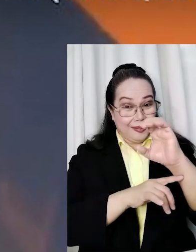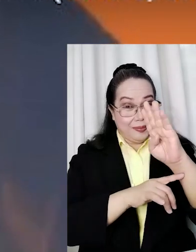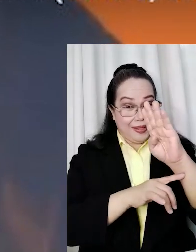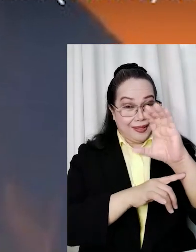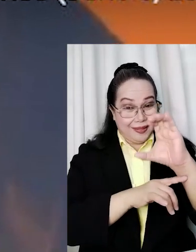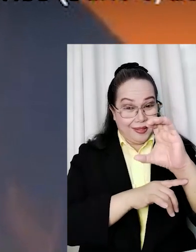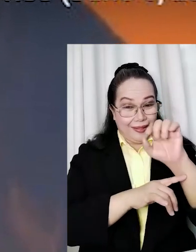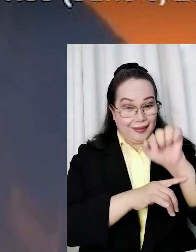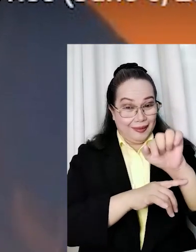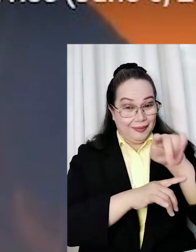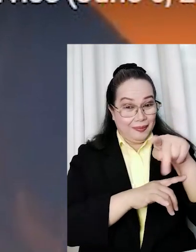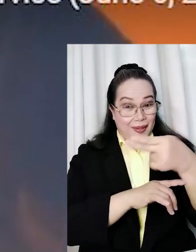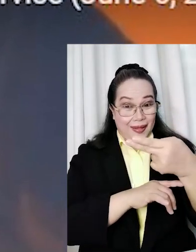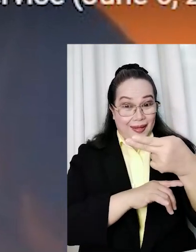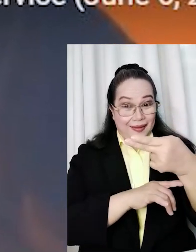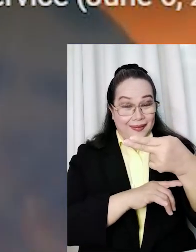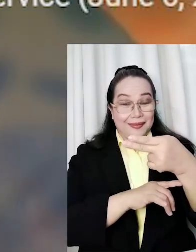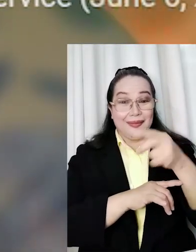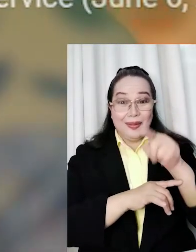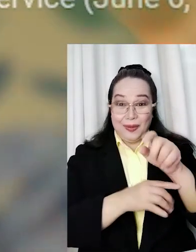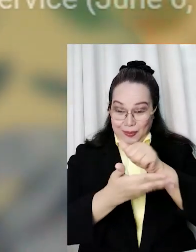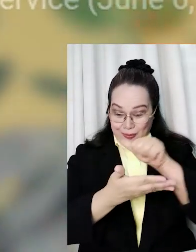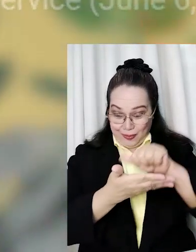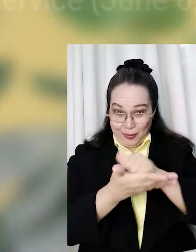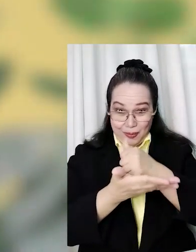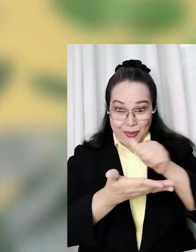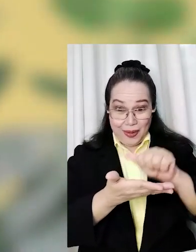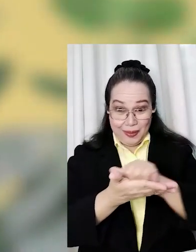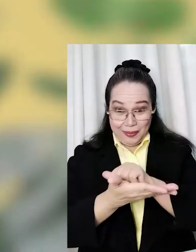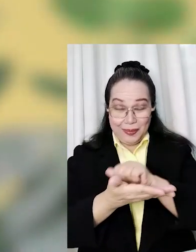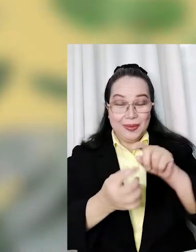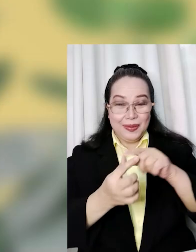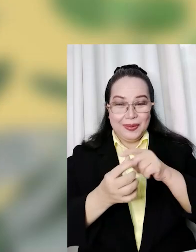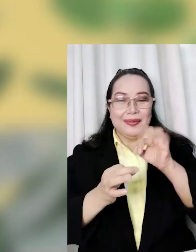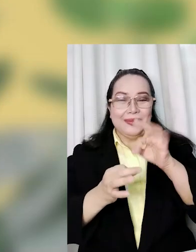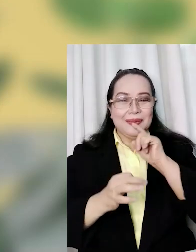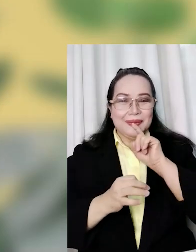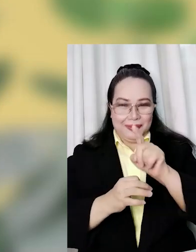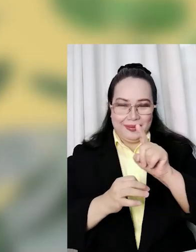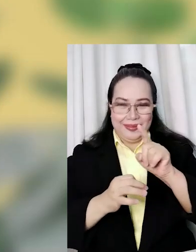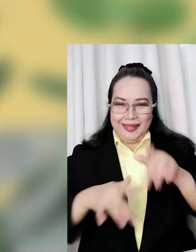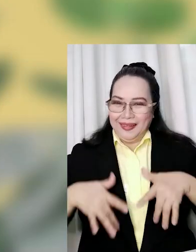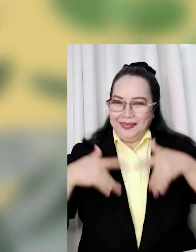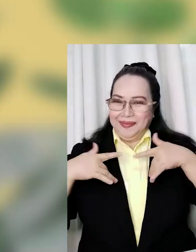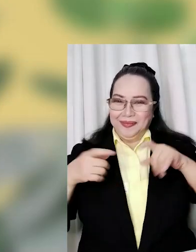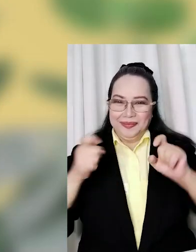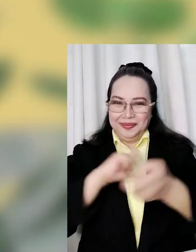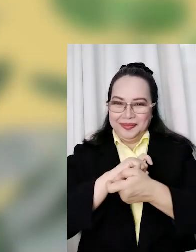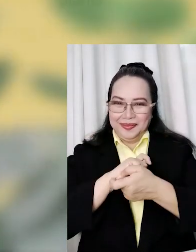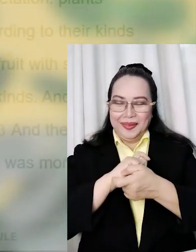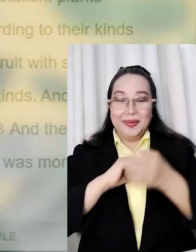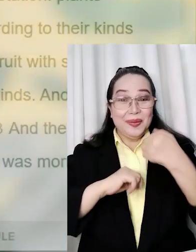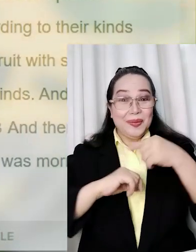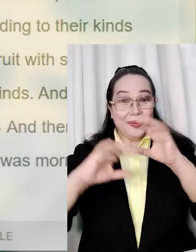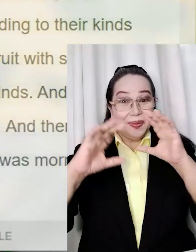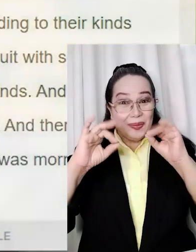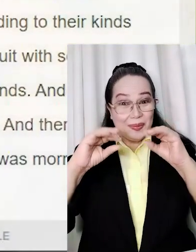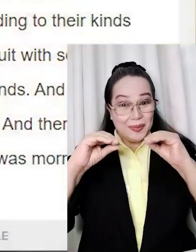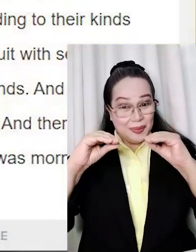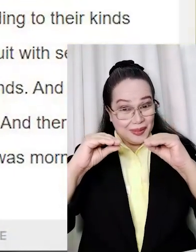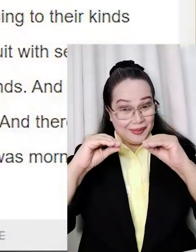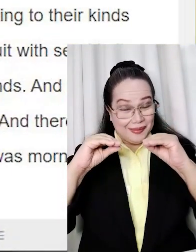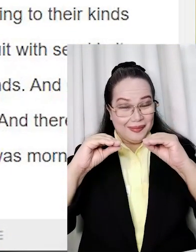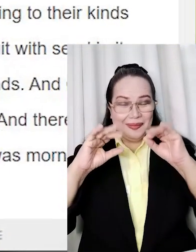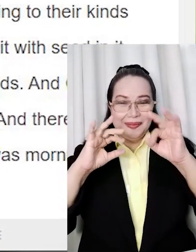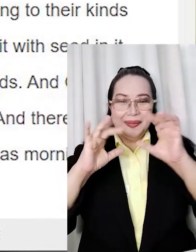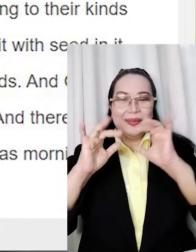live.ccbc.ph. Within this page, you won't just be able to engage with a life-changing community through chat. Rather,